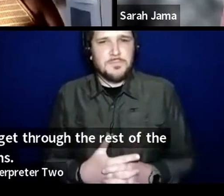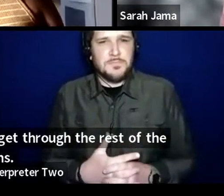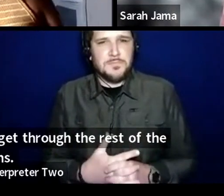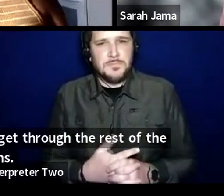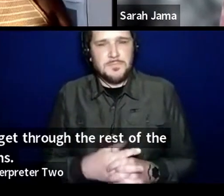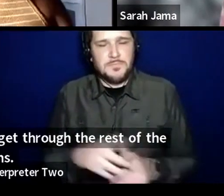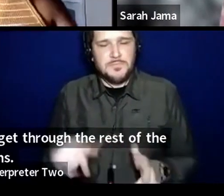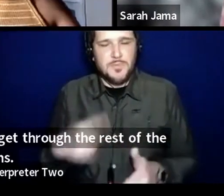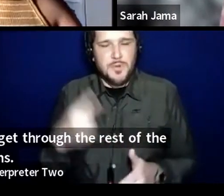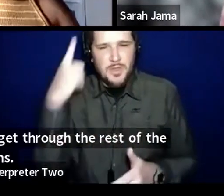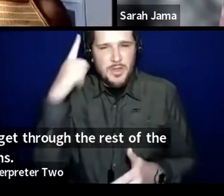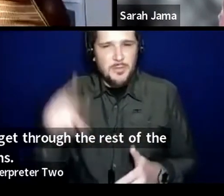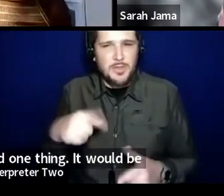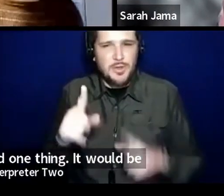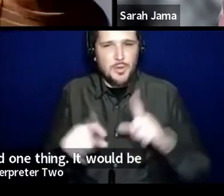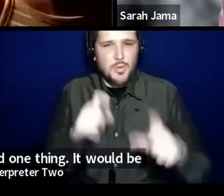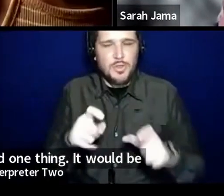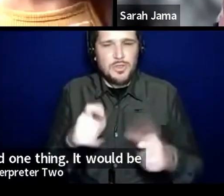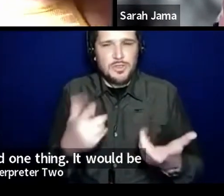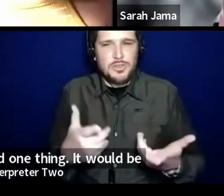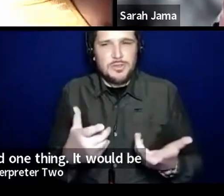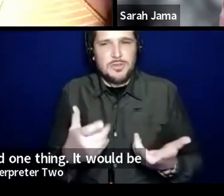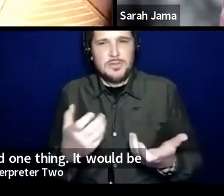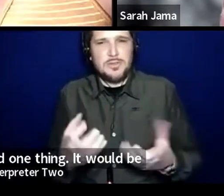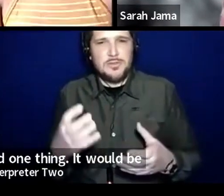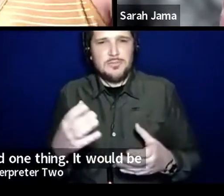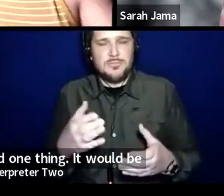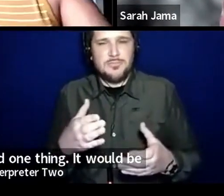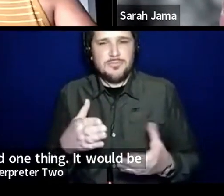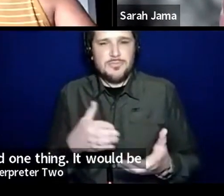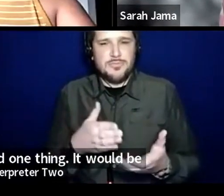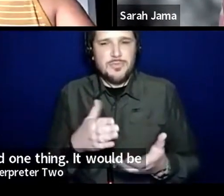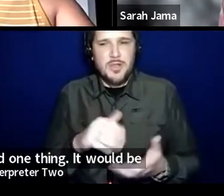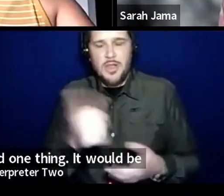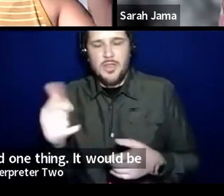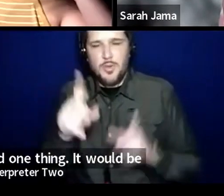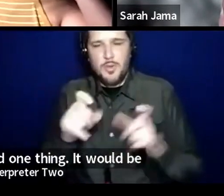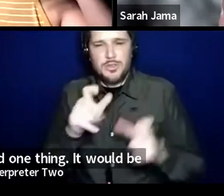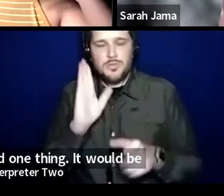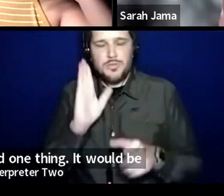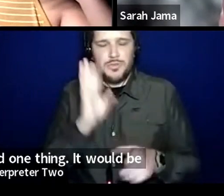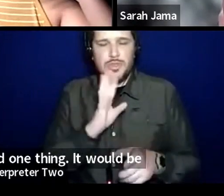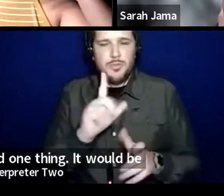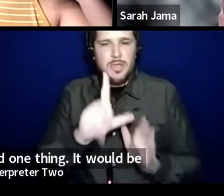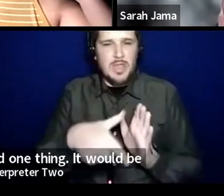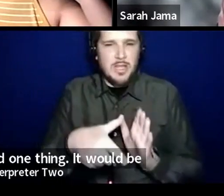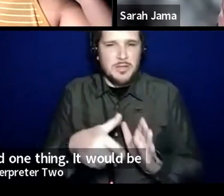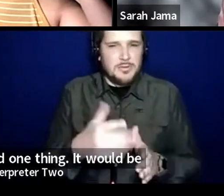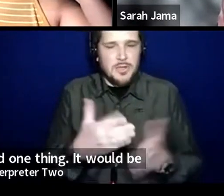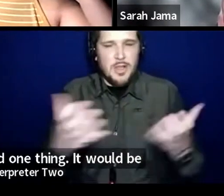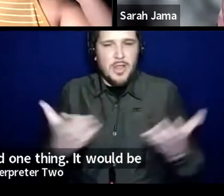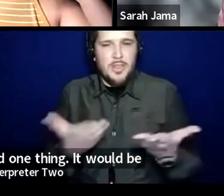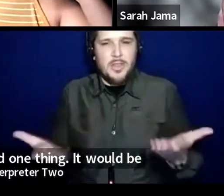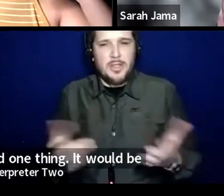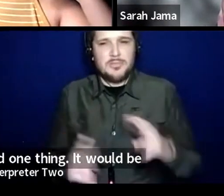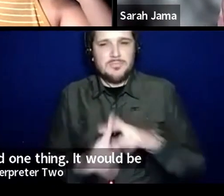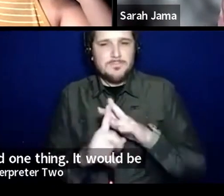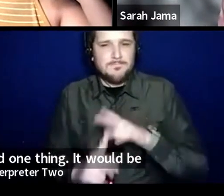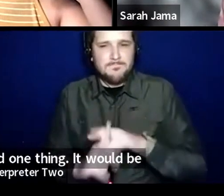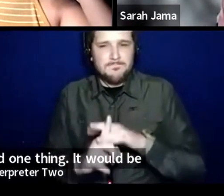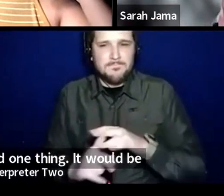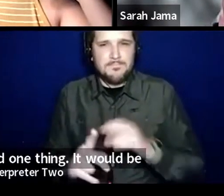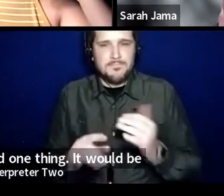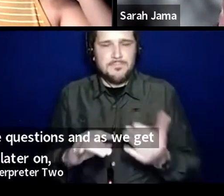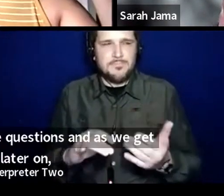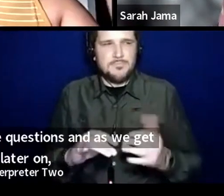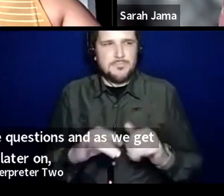thinking about these questions, and as we get into our ones that we're going to discuss later on, a lot of the things that are coming up are like,